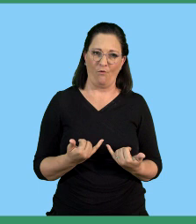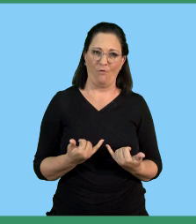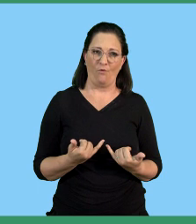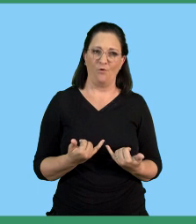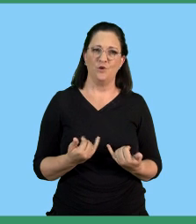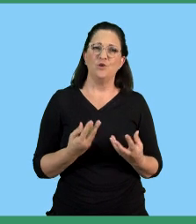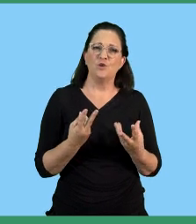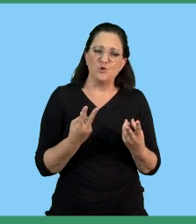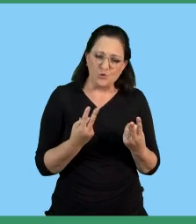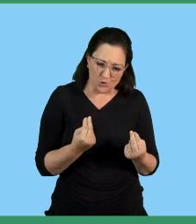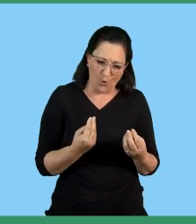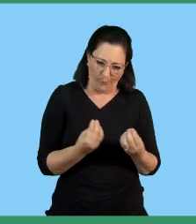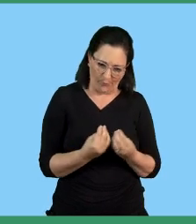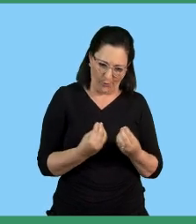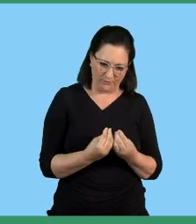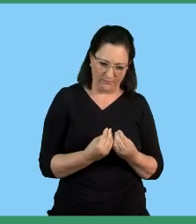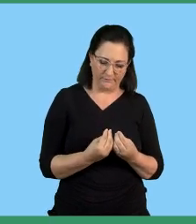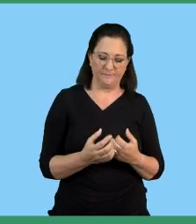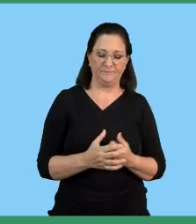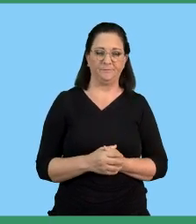do with what? With a new product,